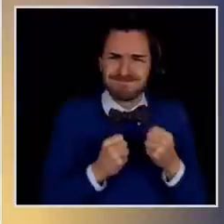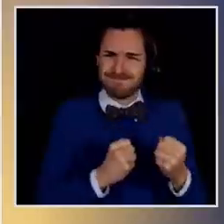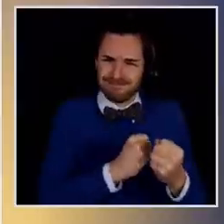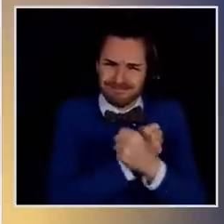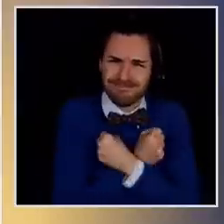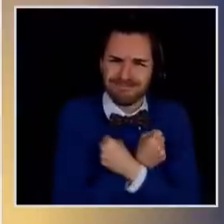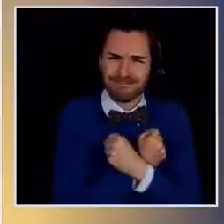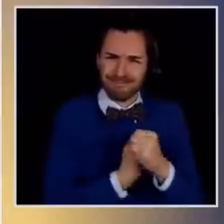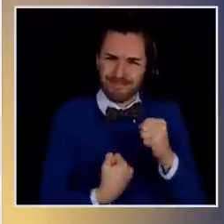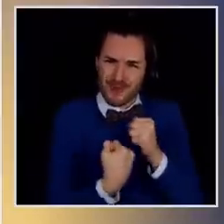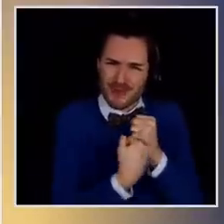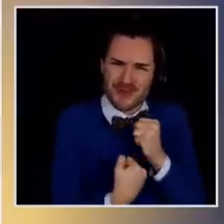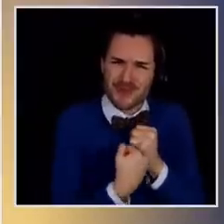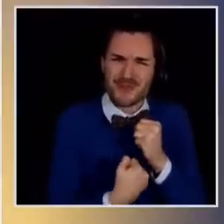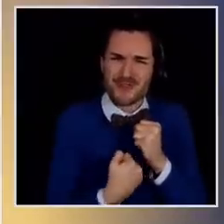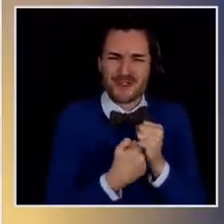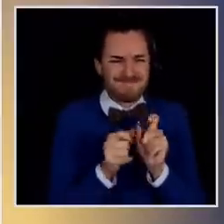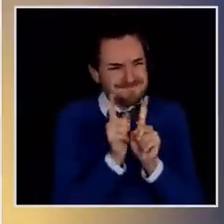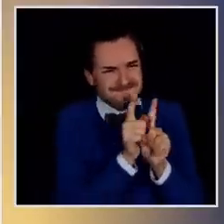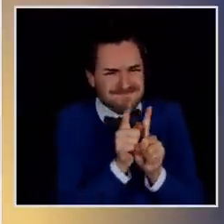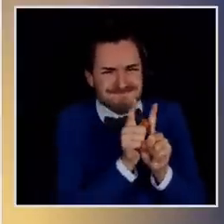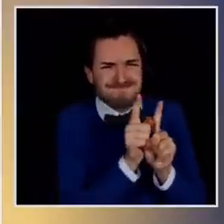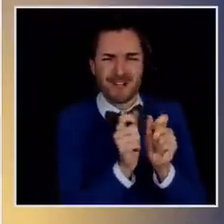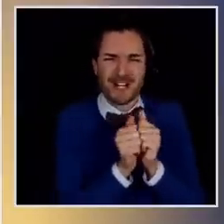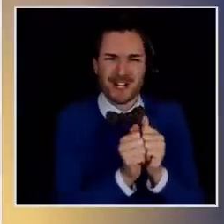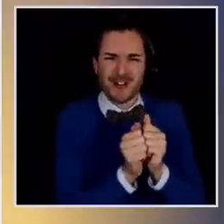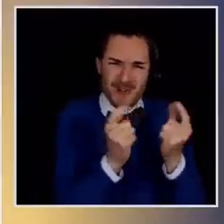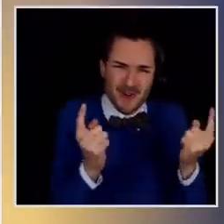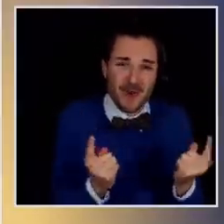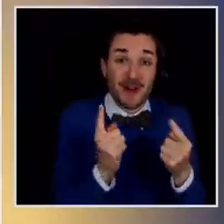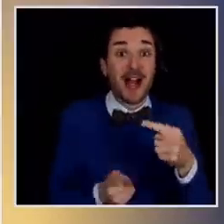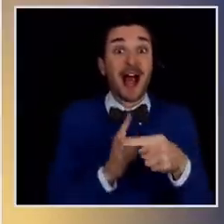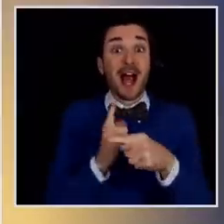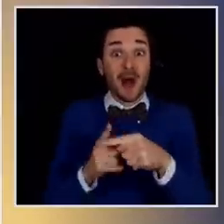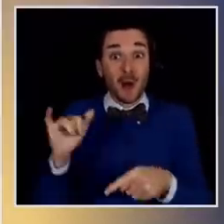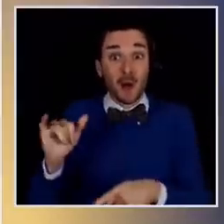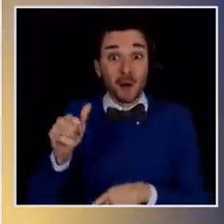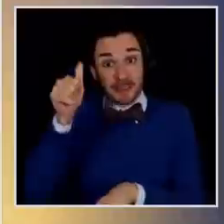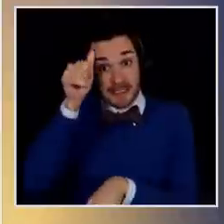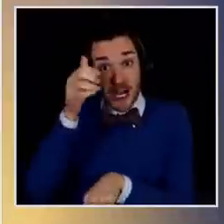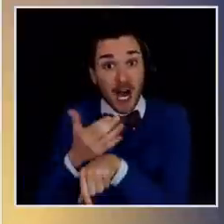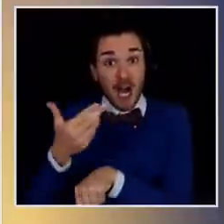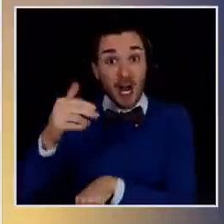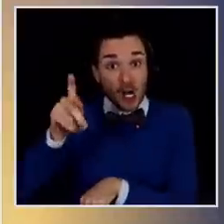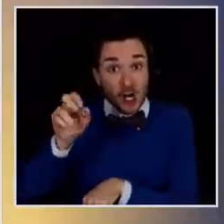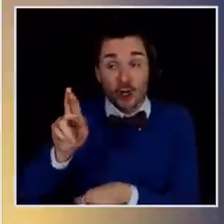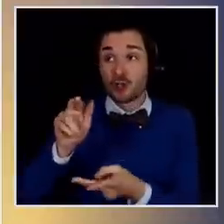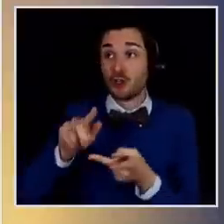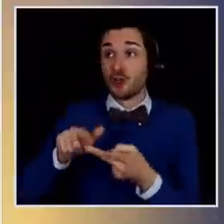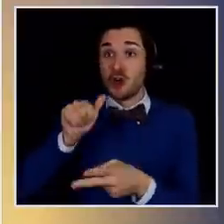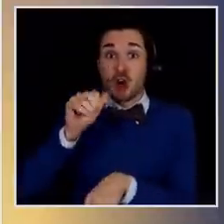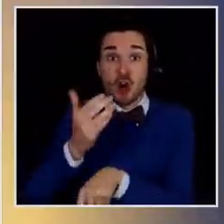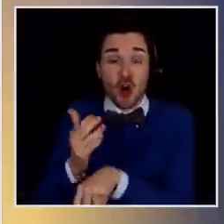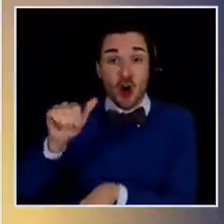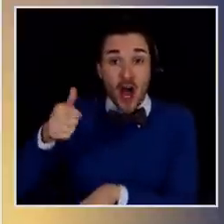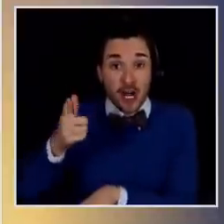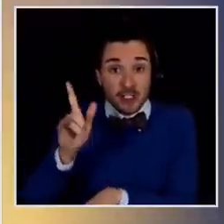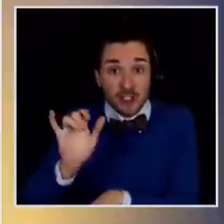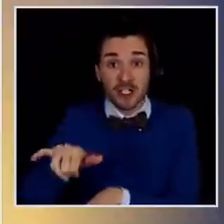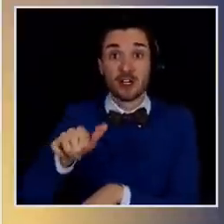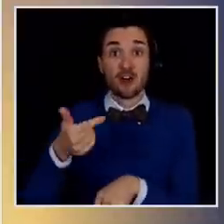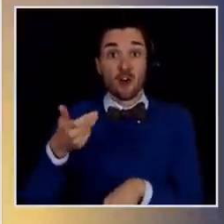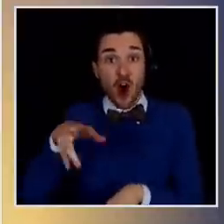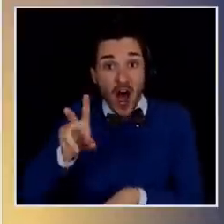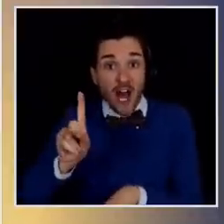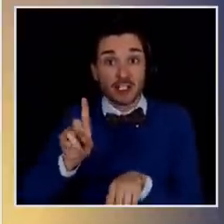Jill and my son Hunter and Ashley, my daughter, and all our grandchildren and their spouses